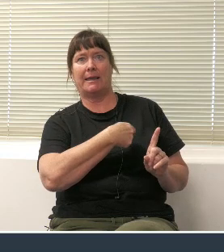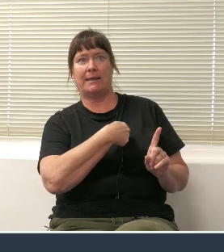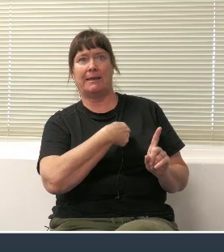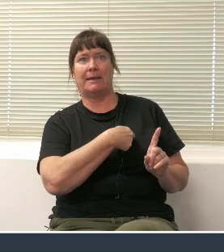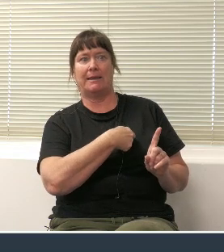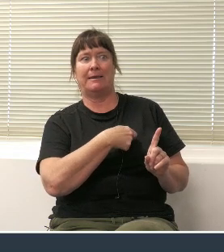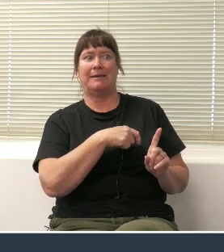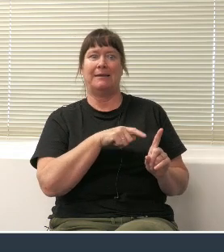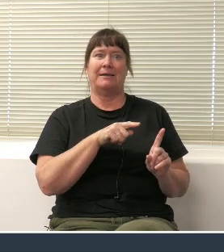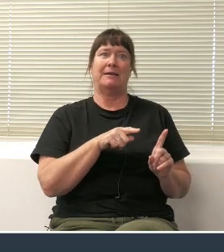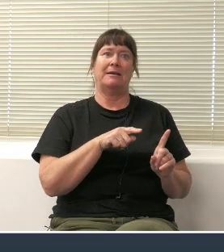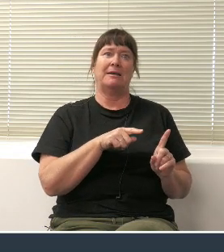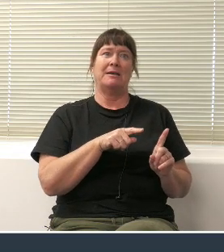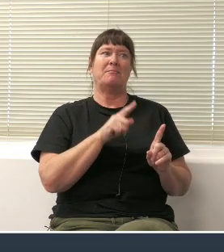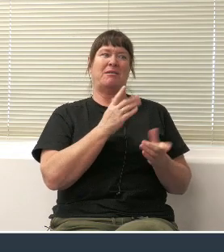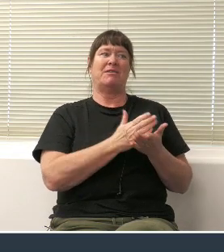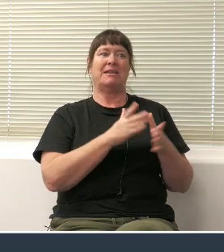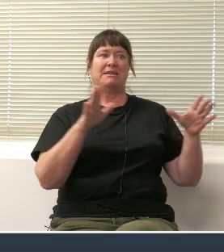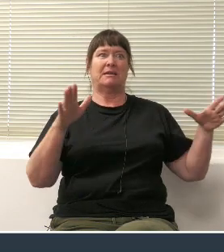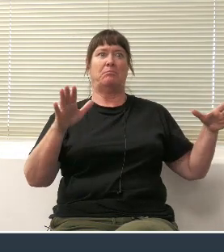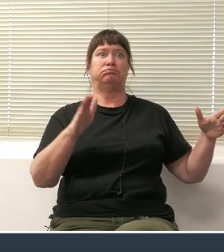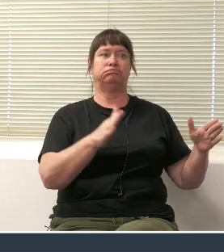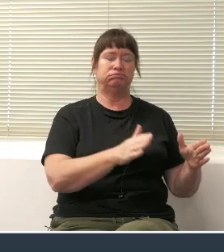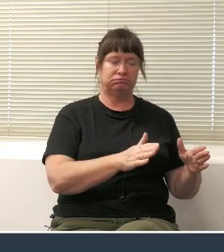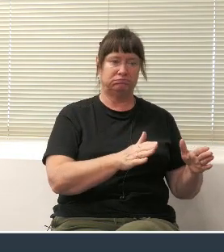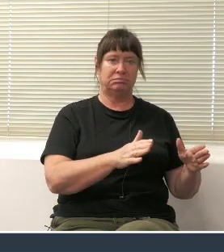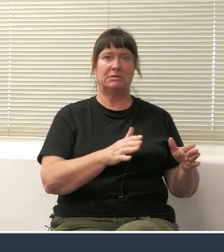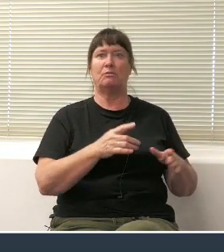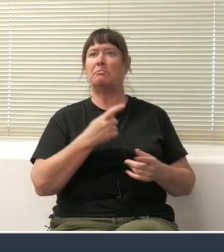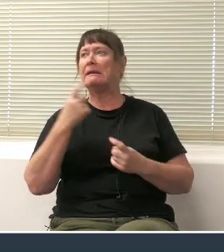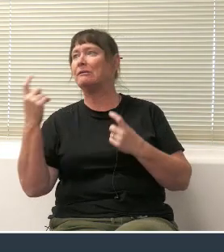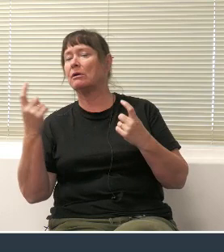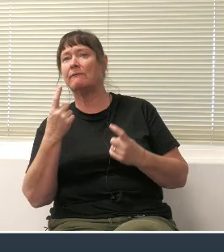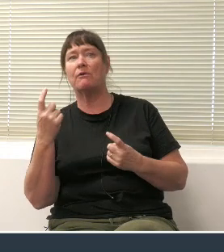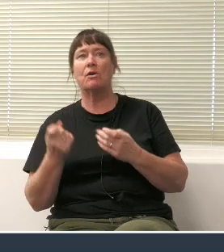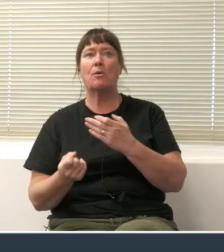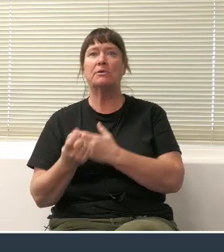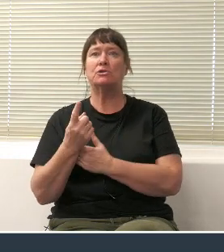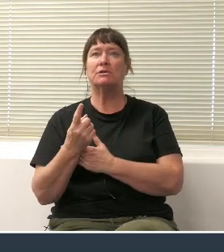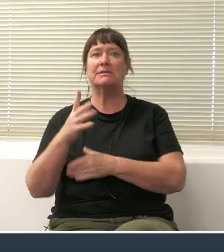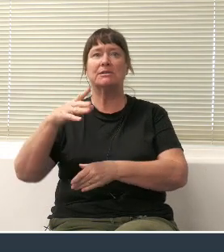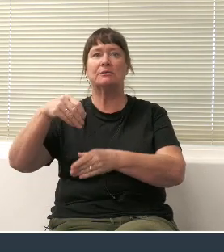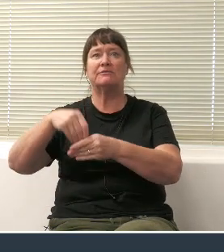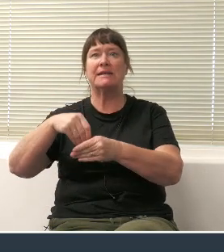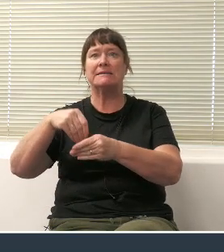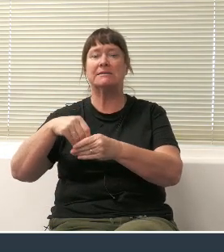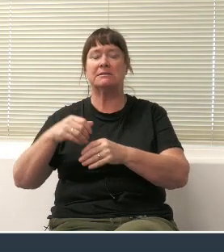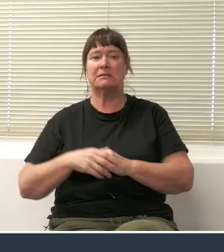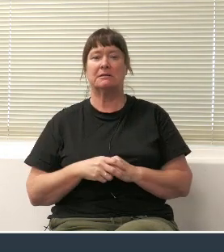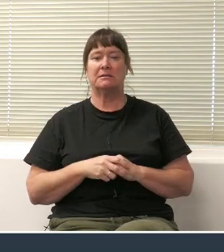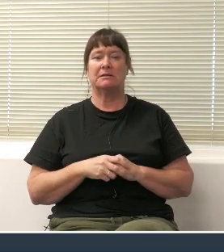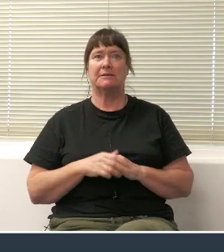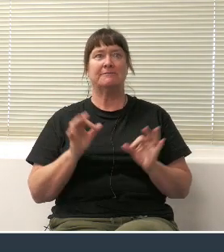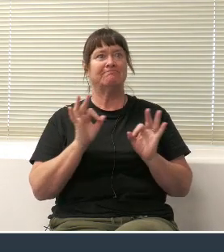is gradually becoming smaller and smaller, and we have been looking for an opportunity of investment, and